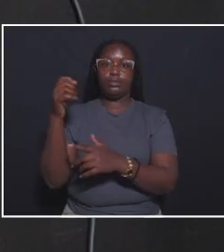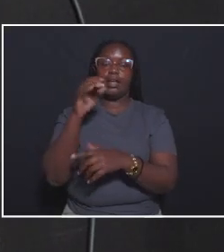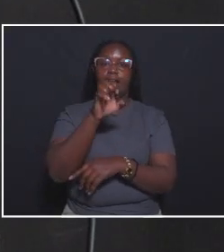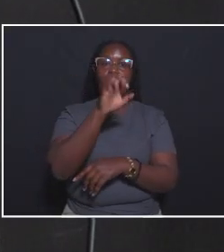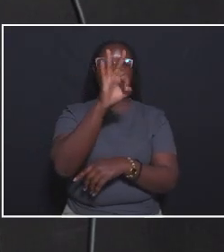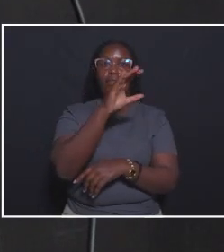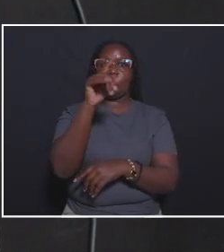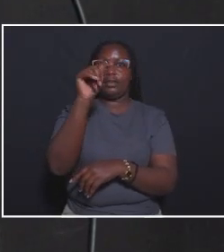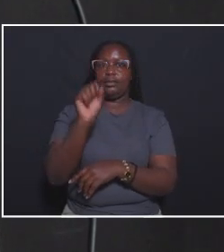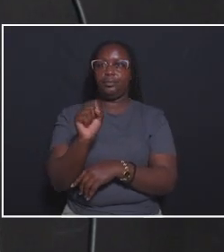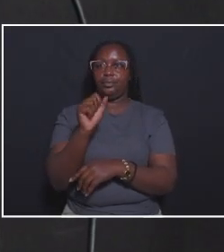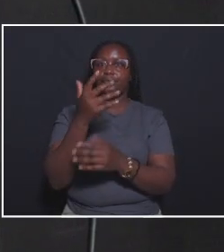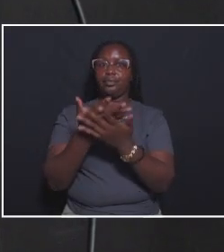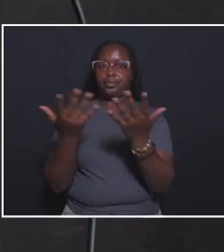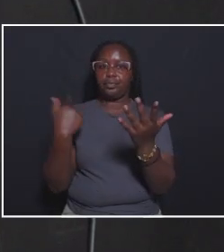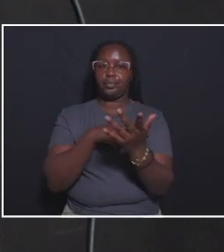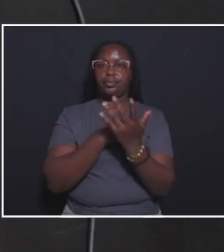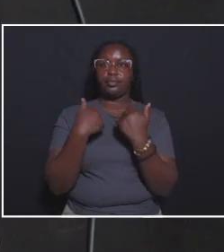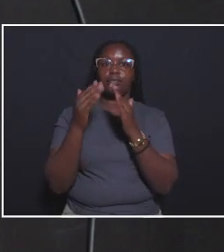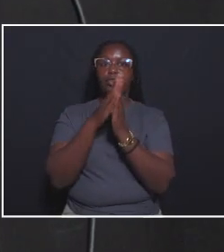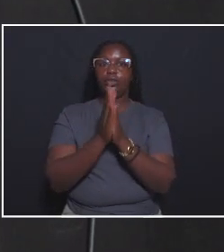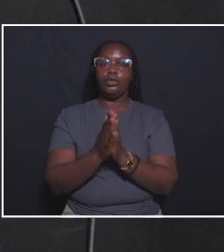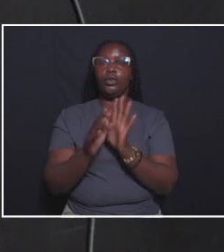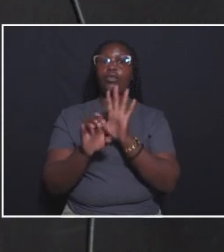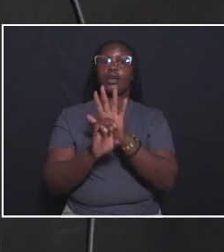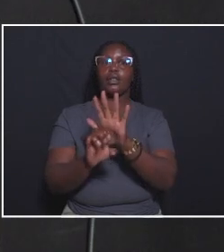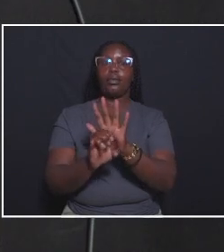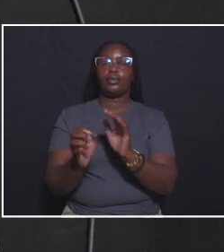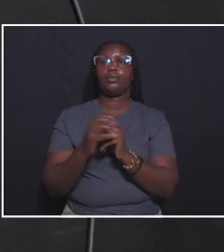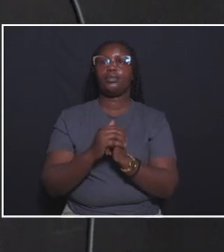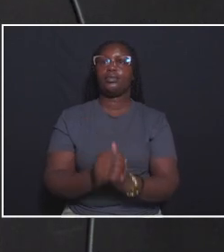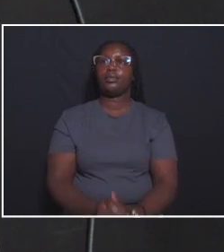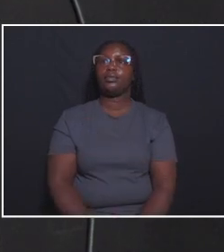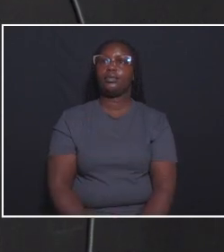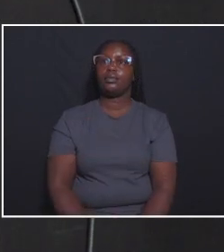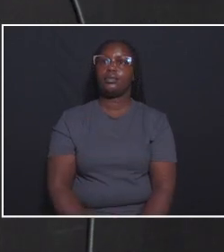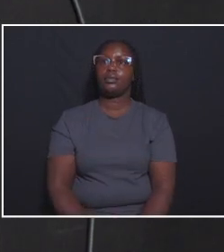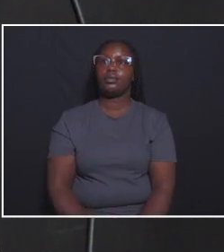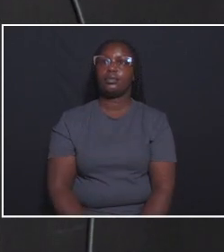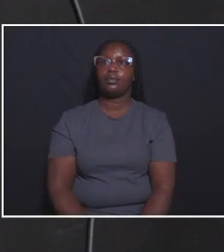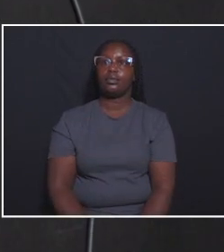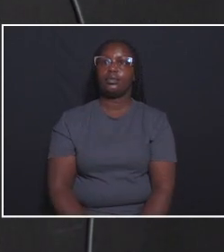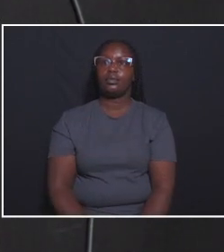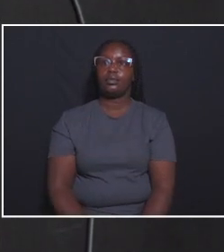enhance the story. For example, let's look at this scene.